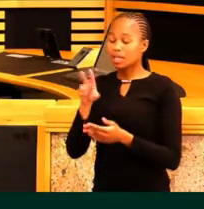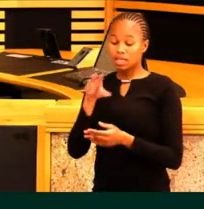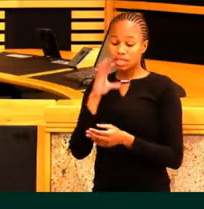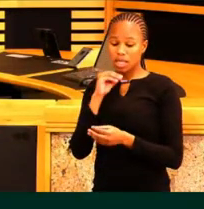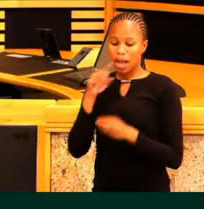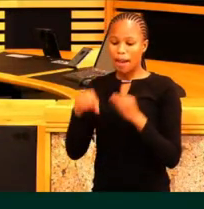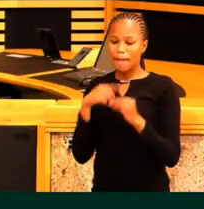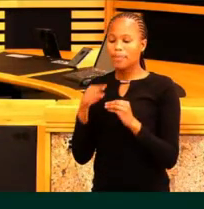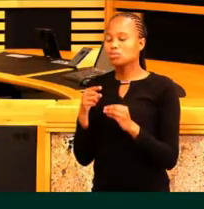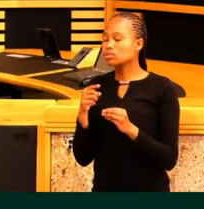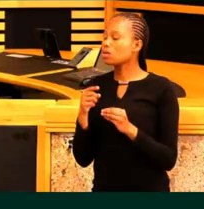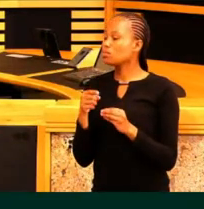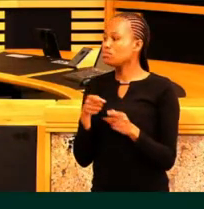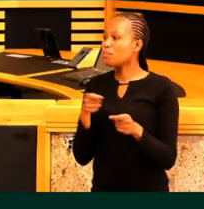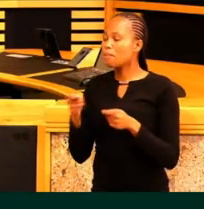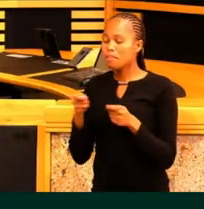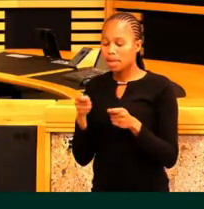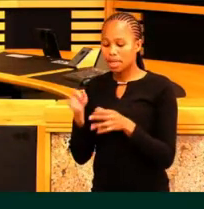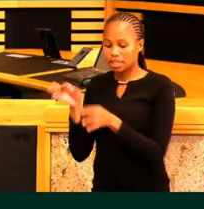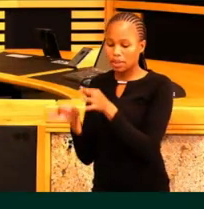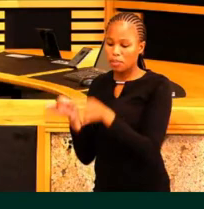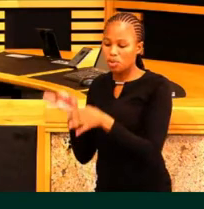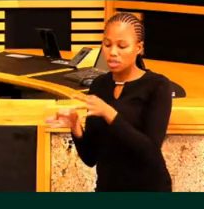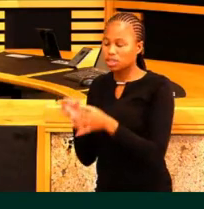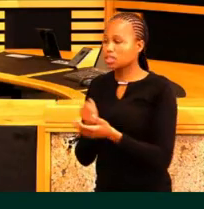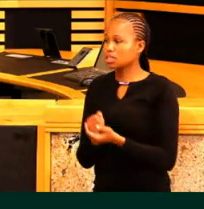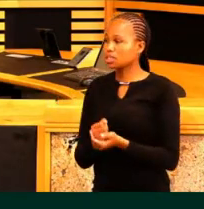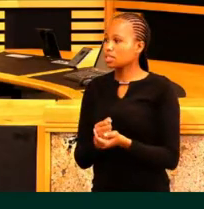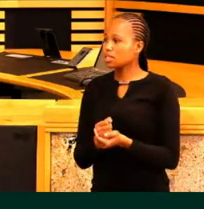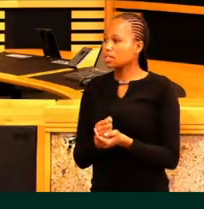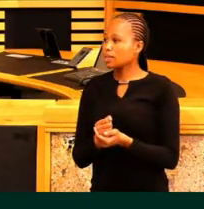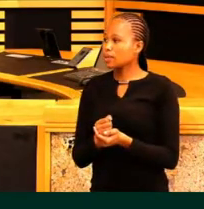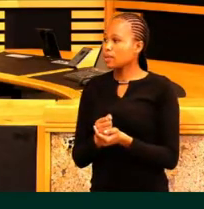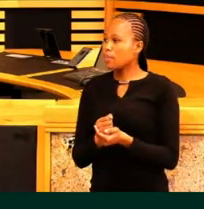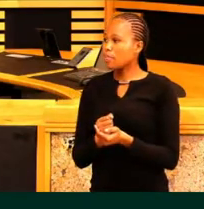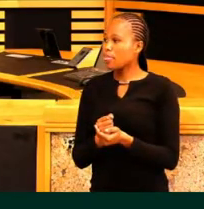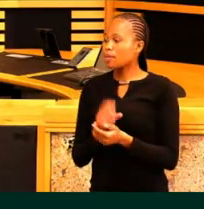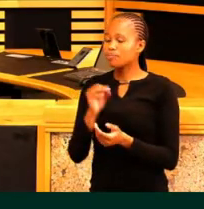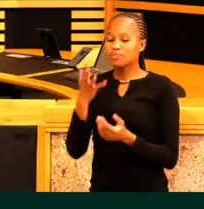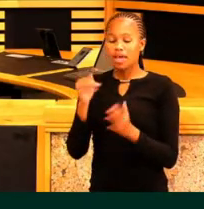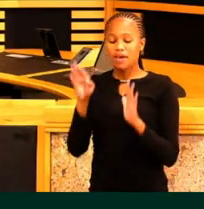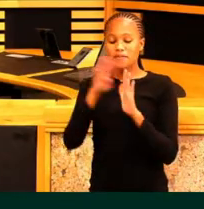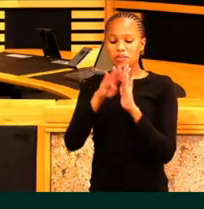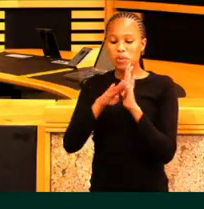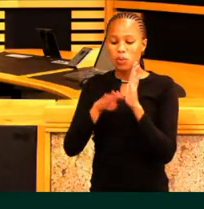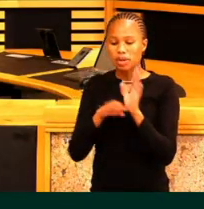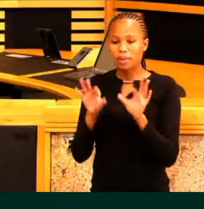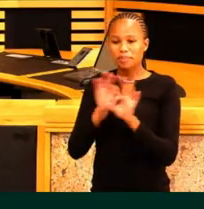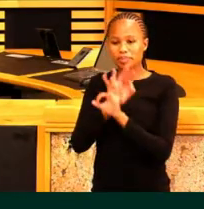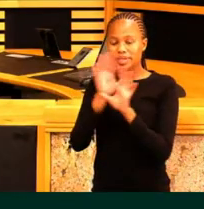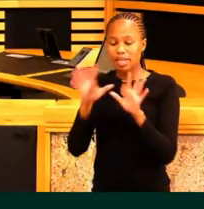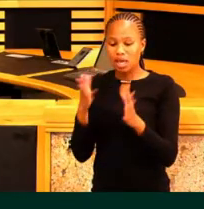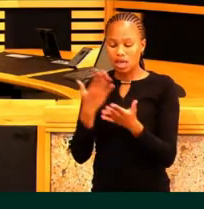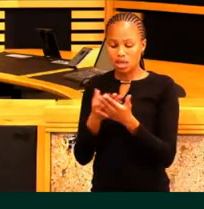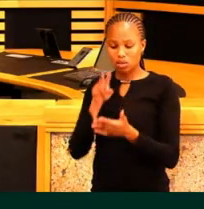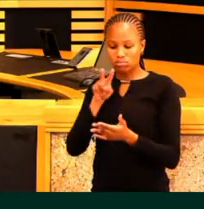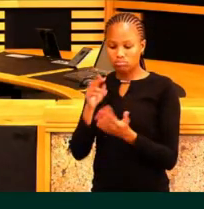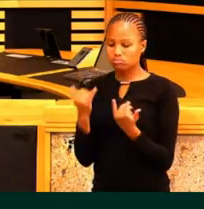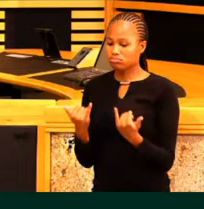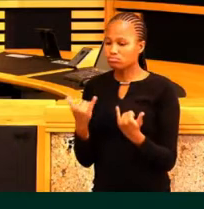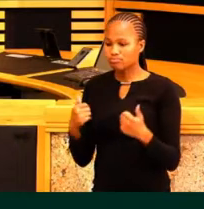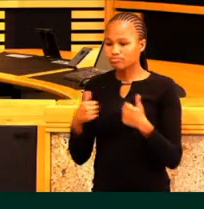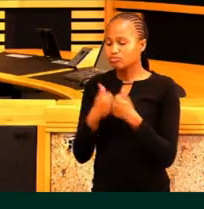Market politics so you've got a program that is clear to look at the